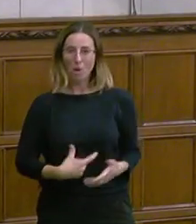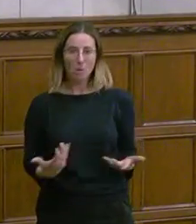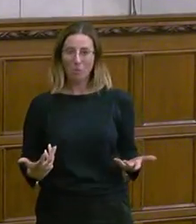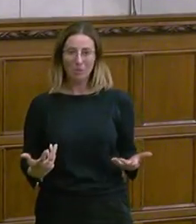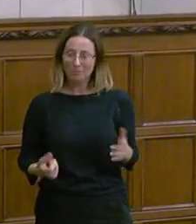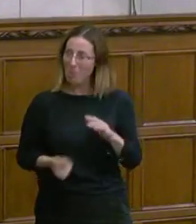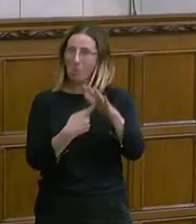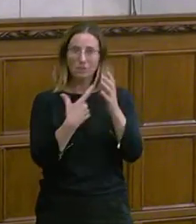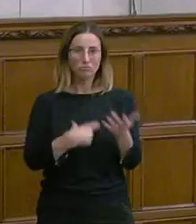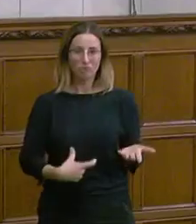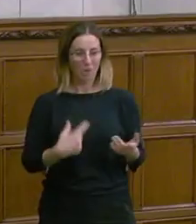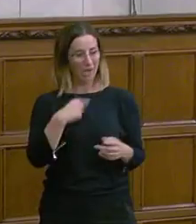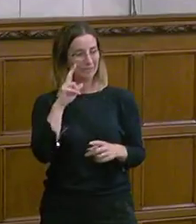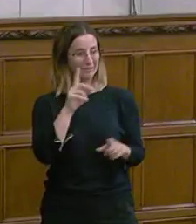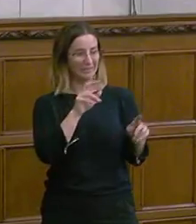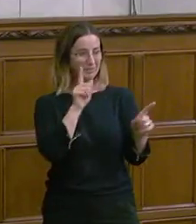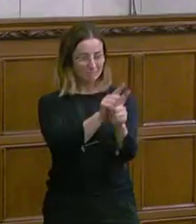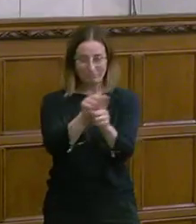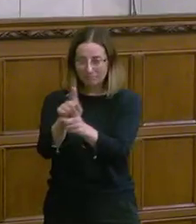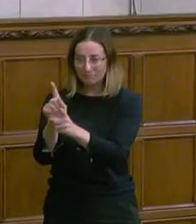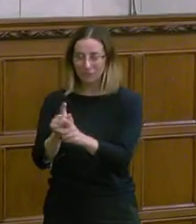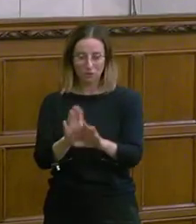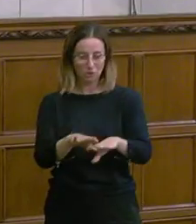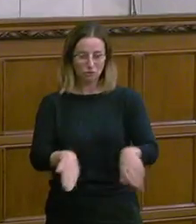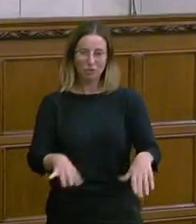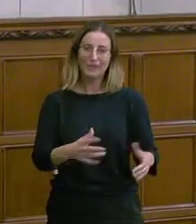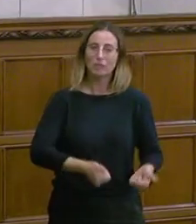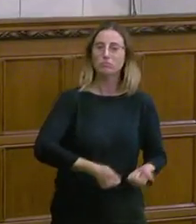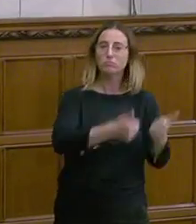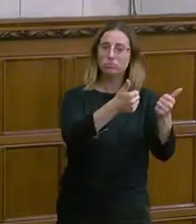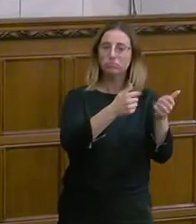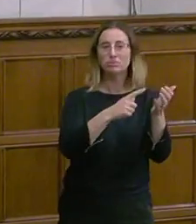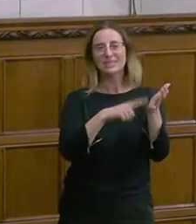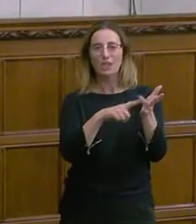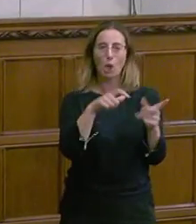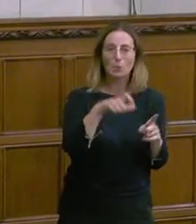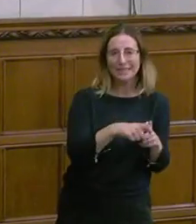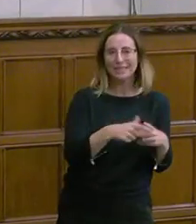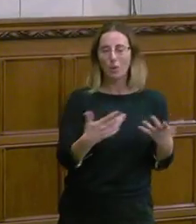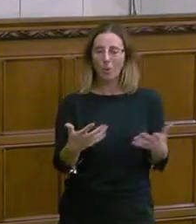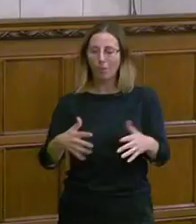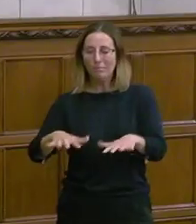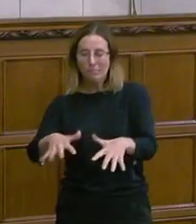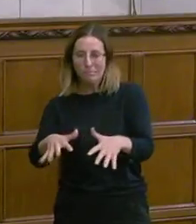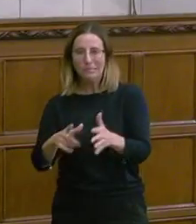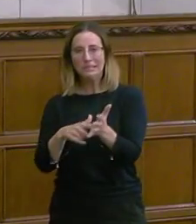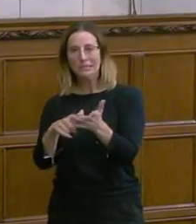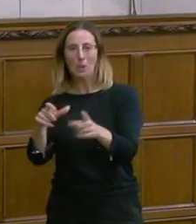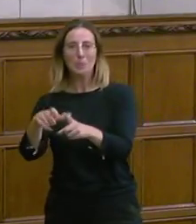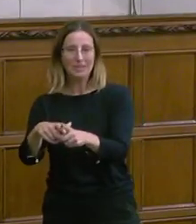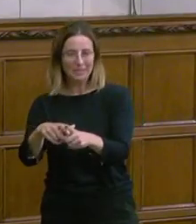the years children who have had good teachers of the deaf or adequate provision who have gone on